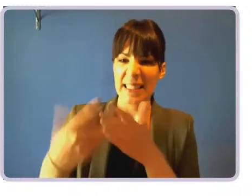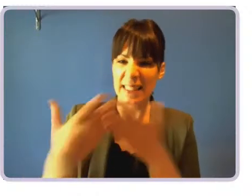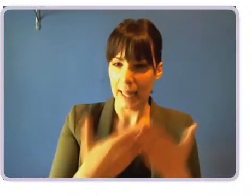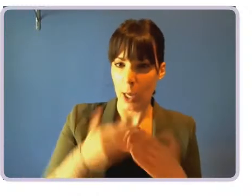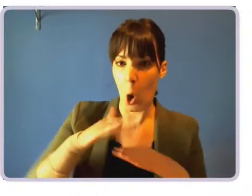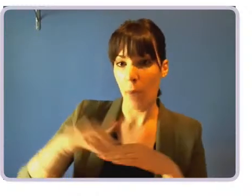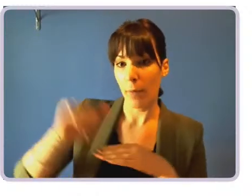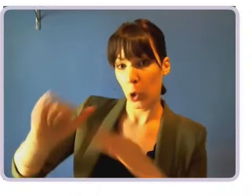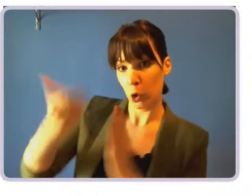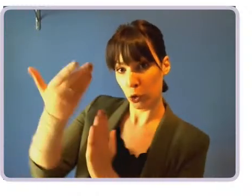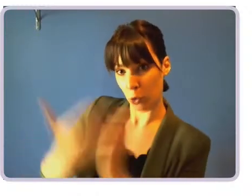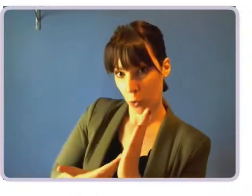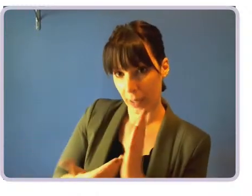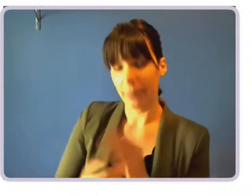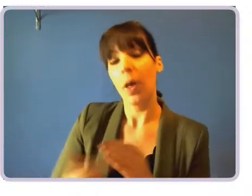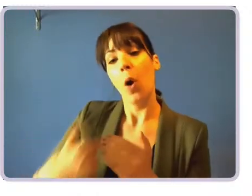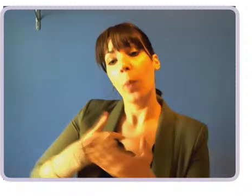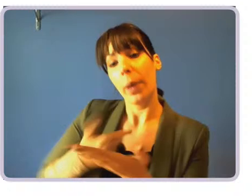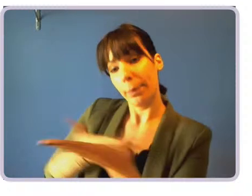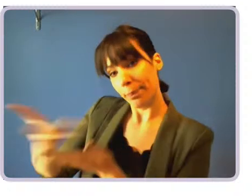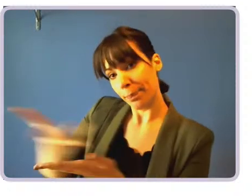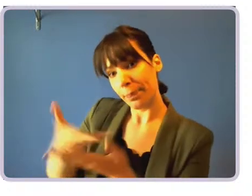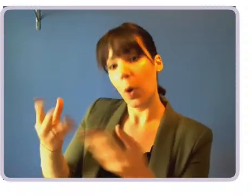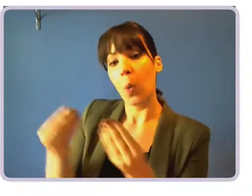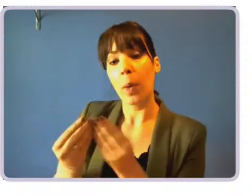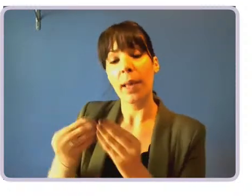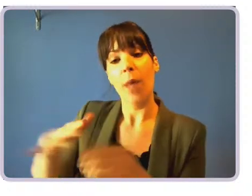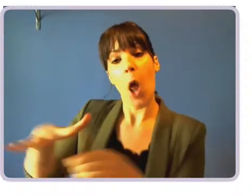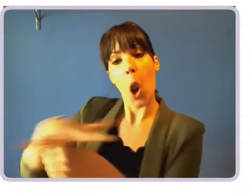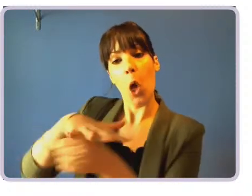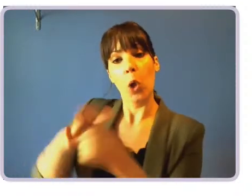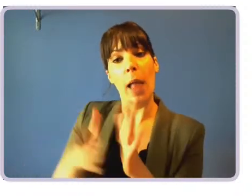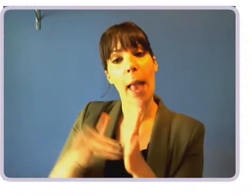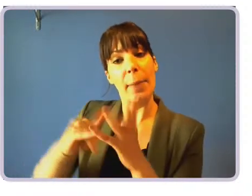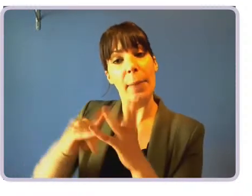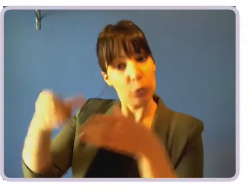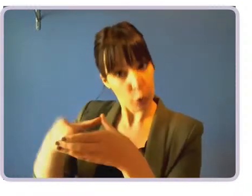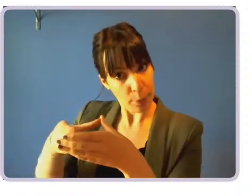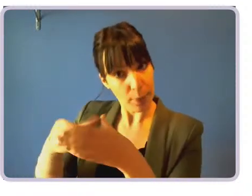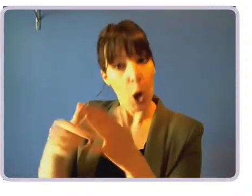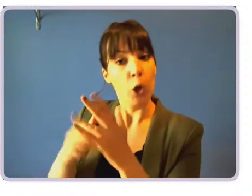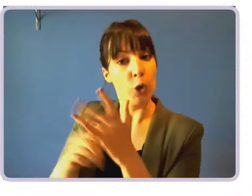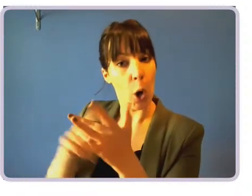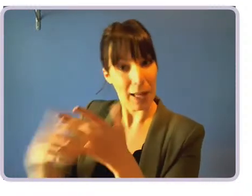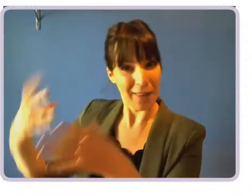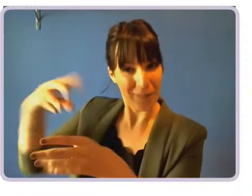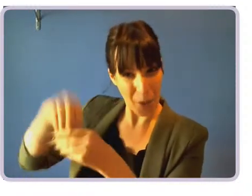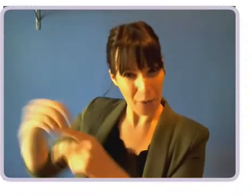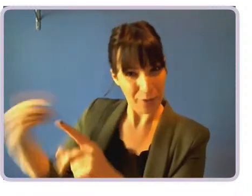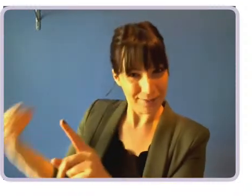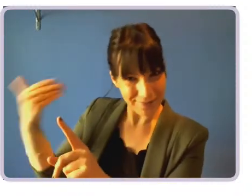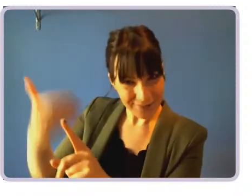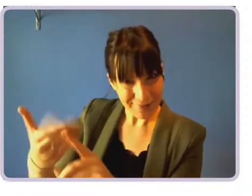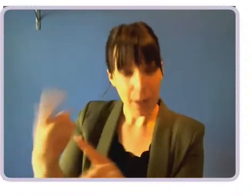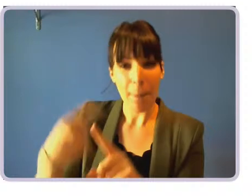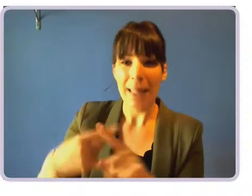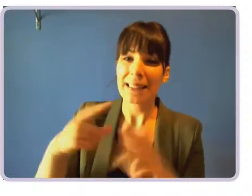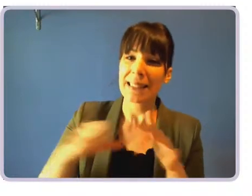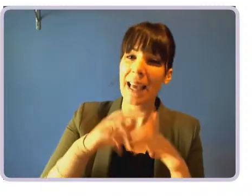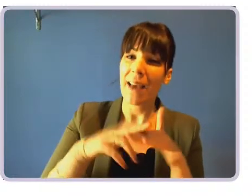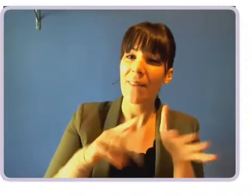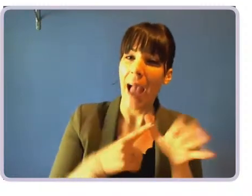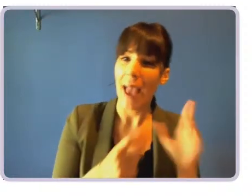local MS group that Tony is involved with and us at CFA. And we can circulate